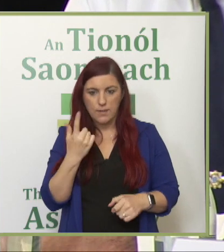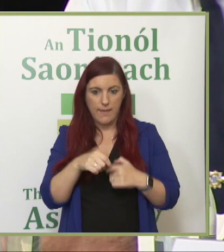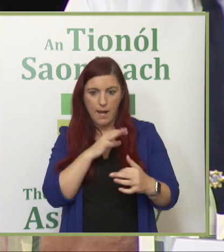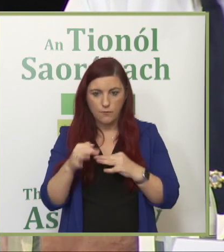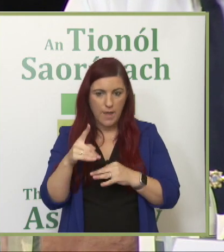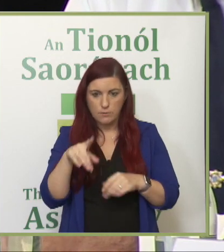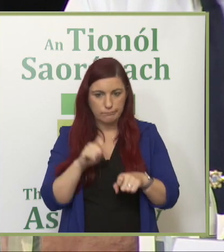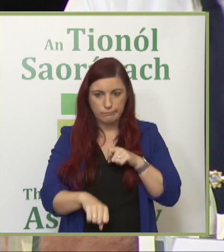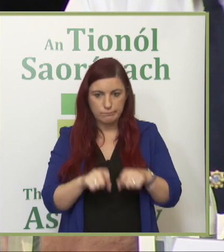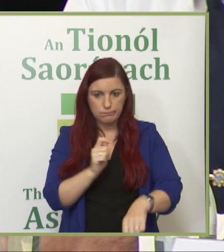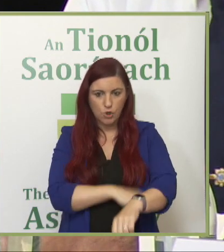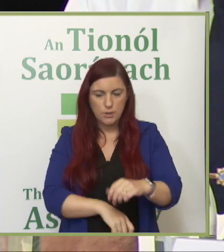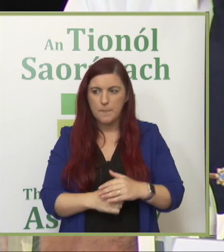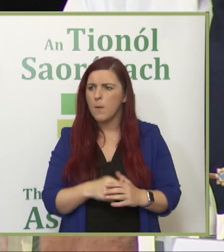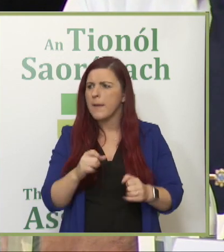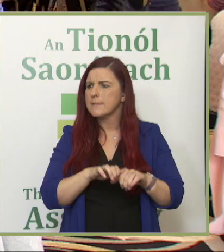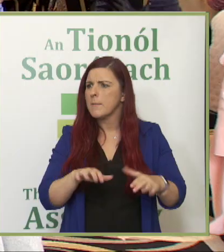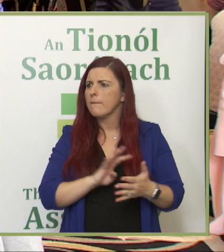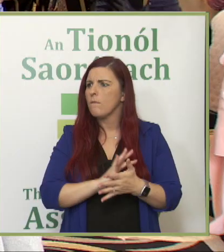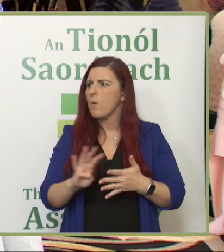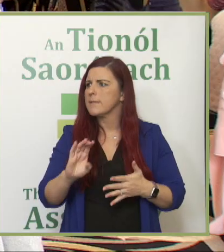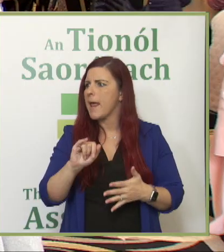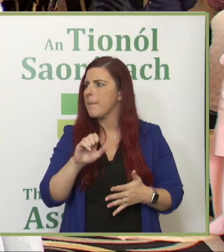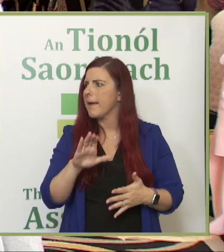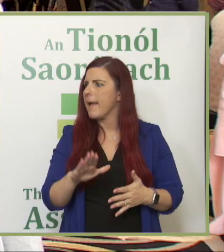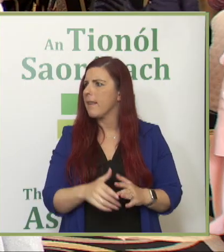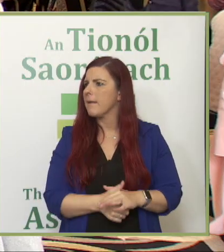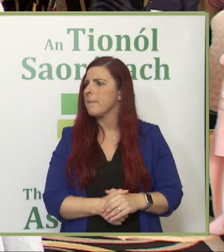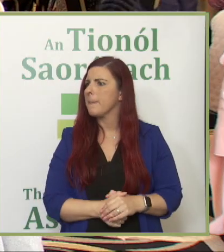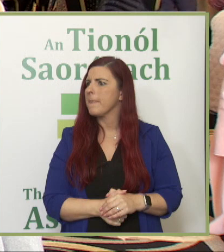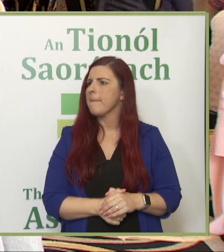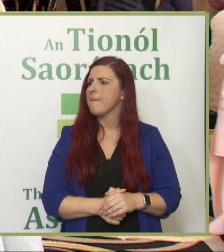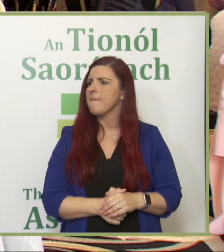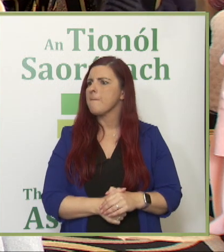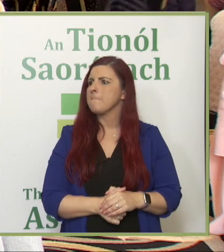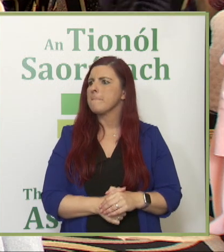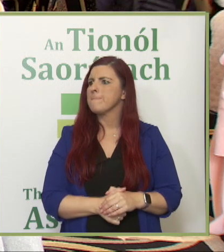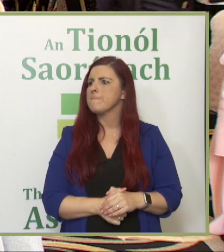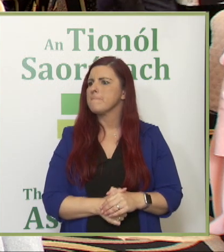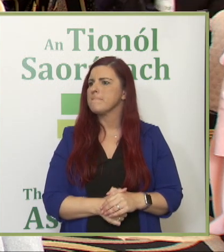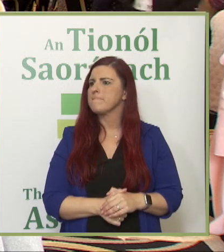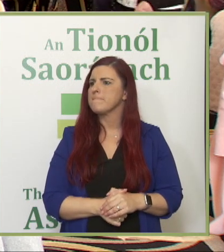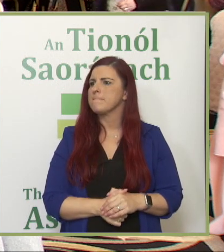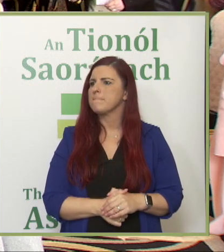guys. Table 14, Abigail. I think it might be a question for Eamon, but Abigail, please. Table 14.